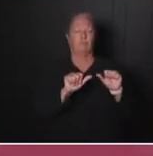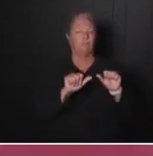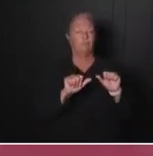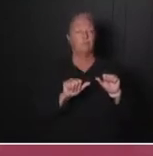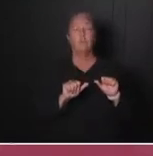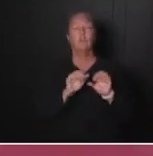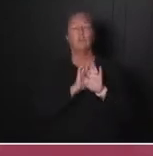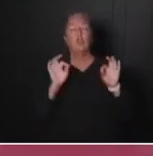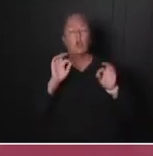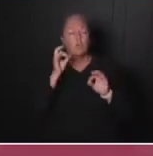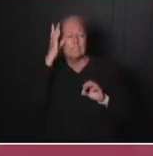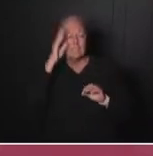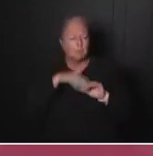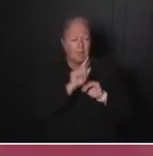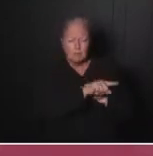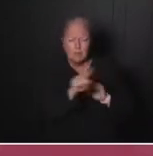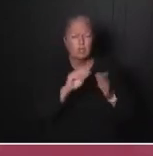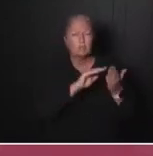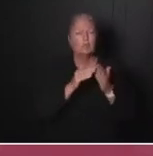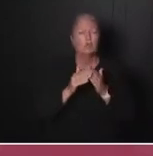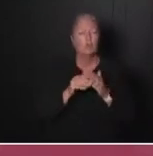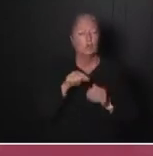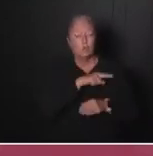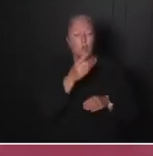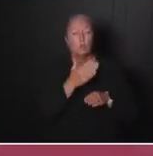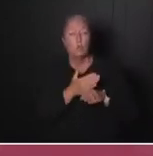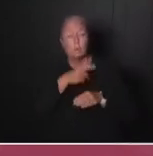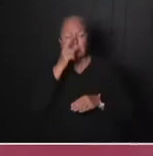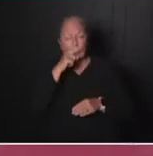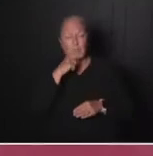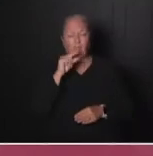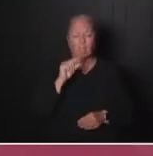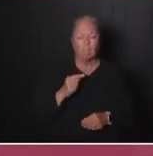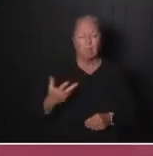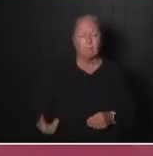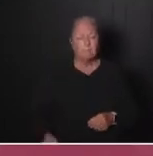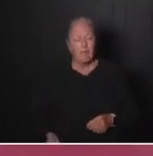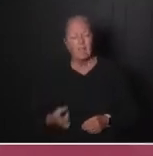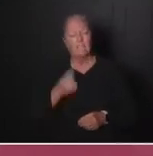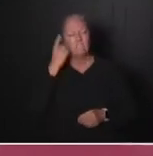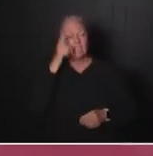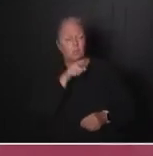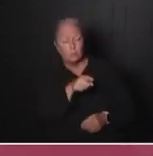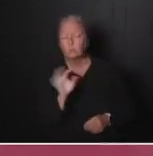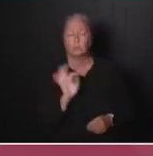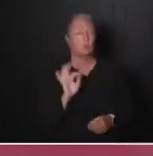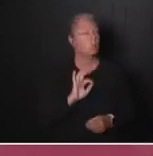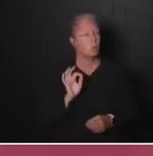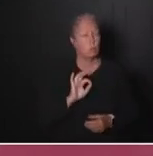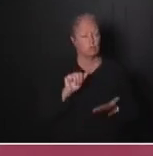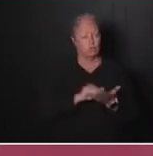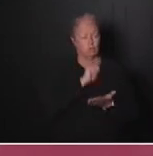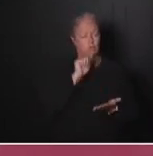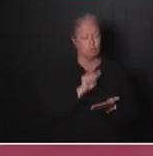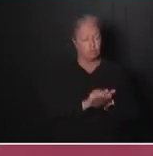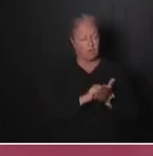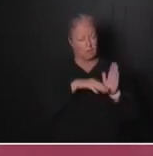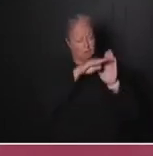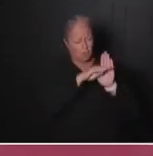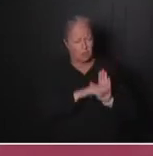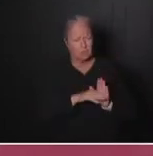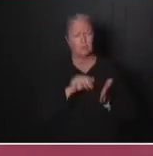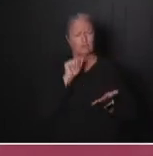community forgotten, no worker left behind. With the right policies and the right leadership, I